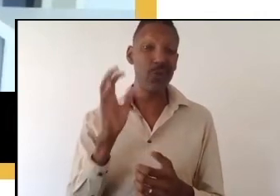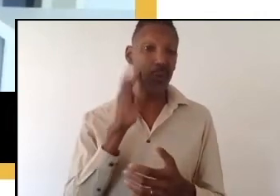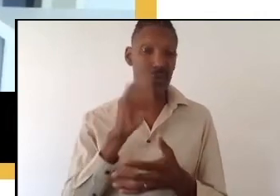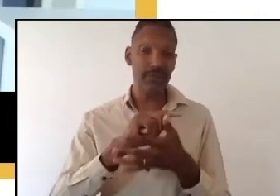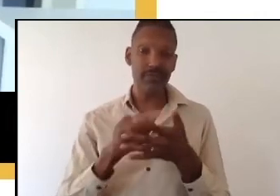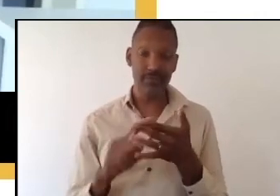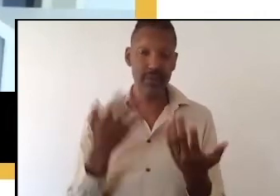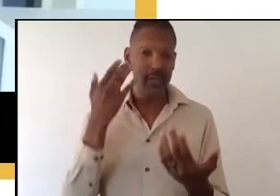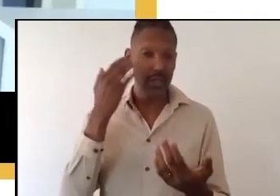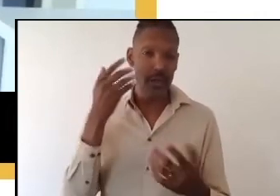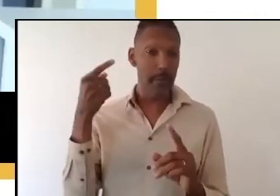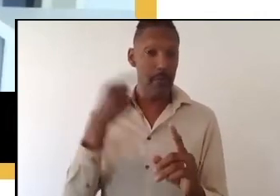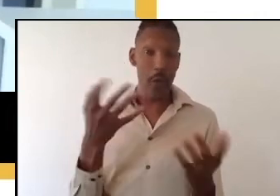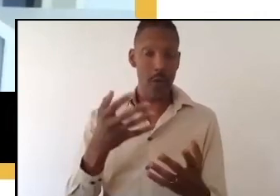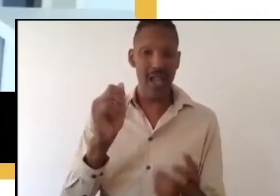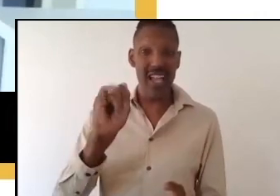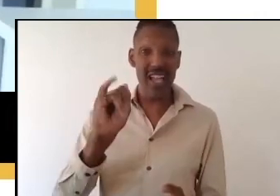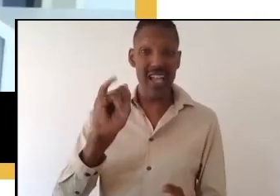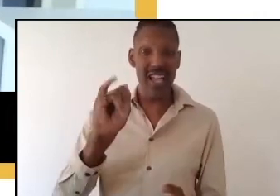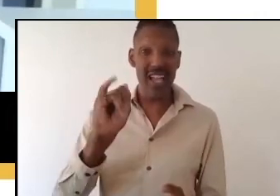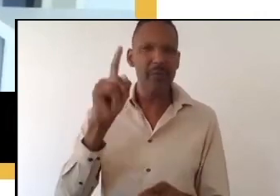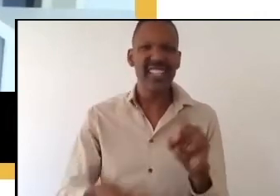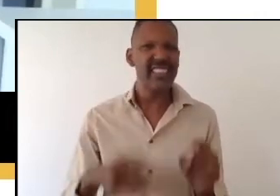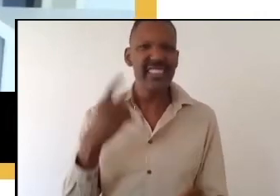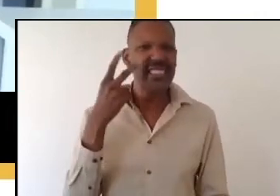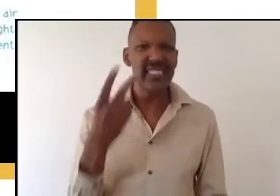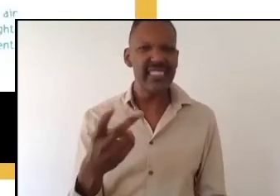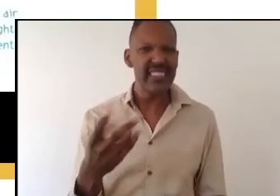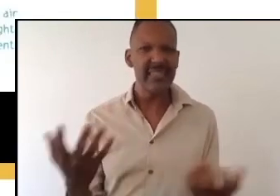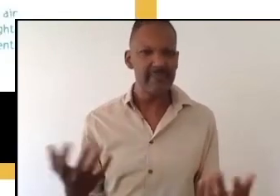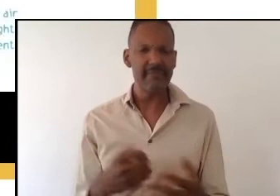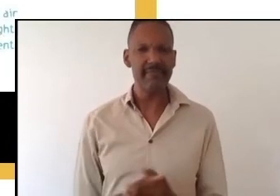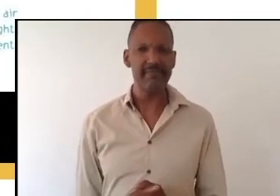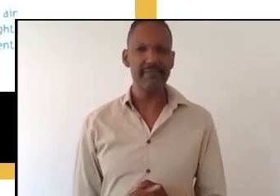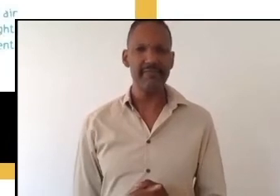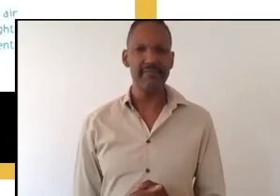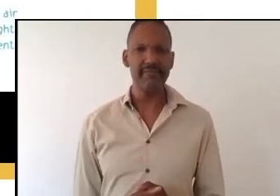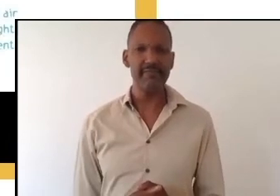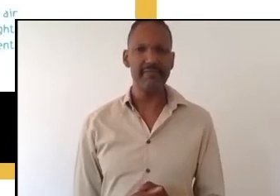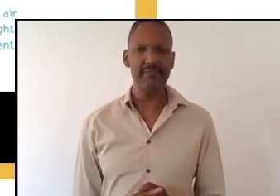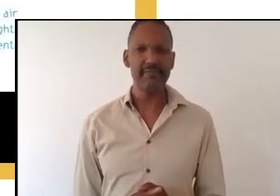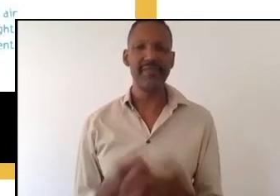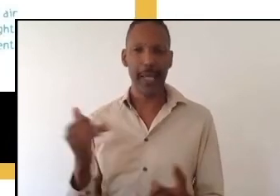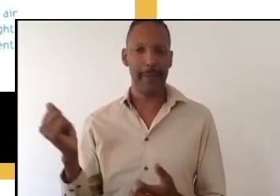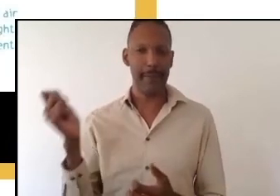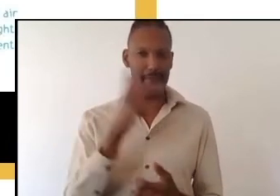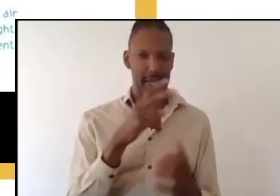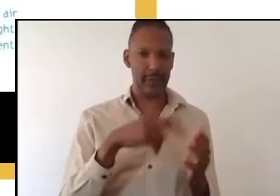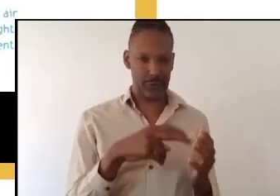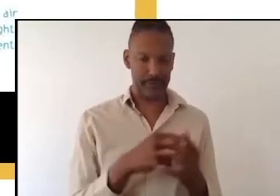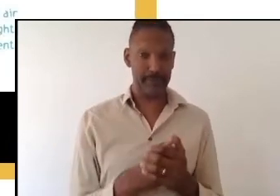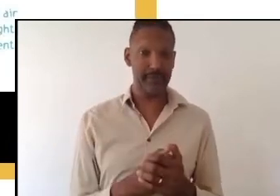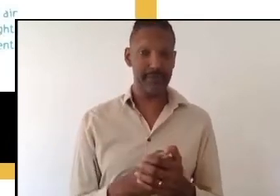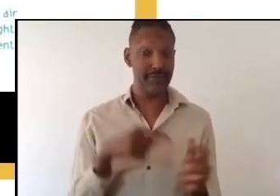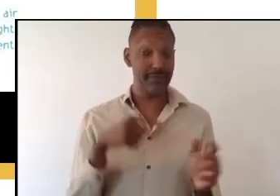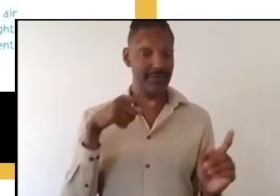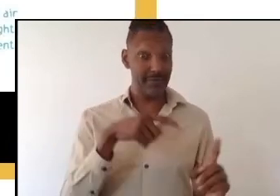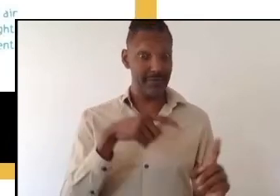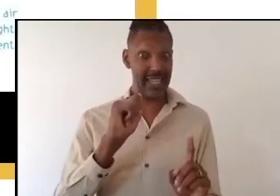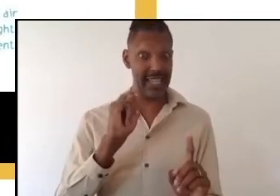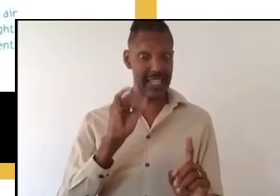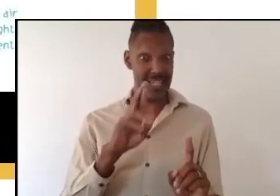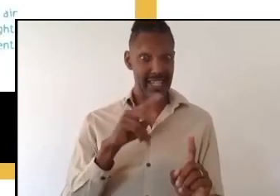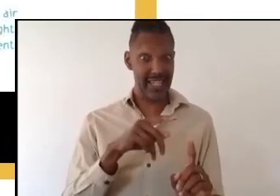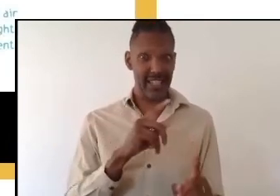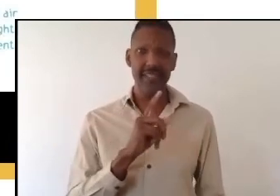the whole thing with air is that you can't see it. Air is real stuff. It is just as real as